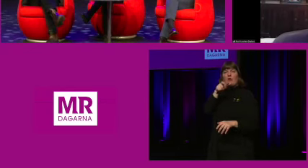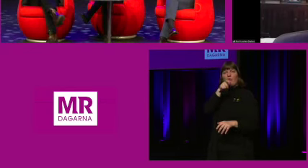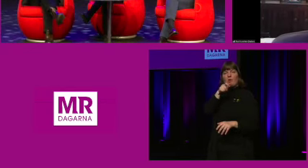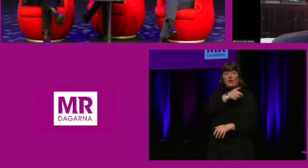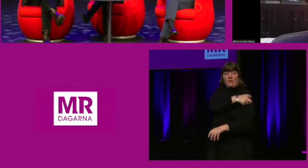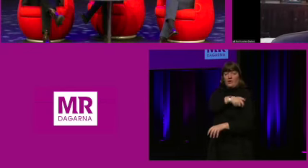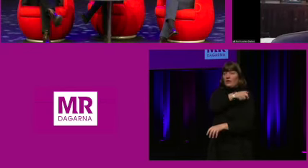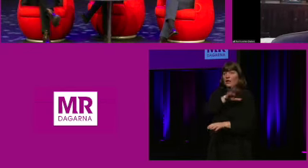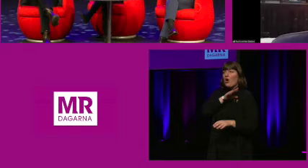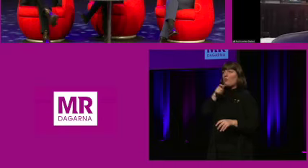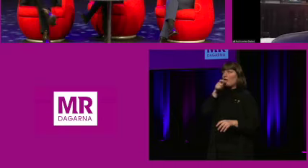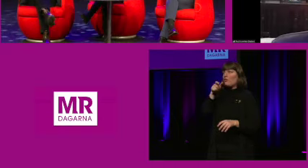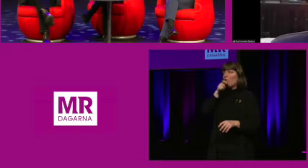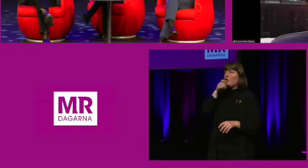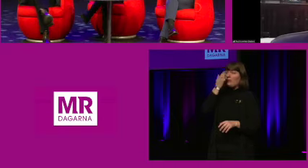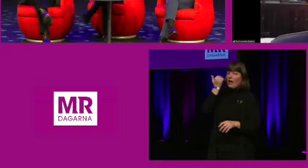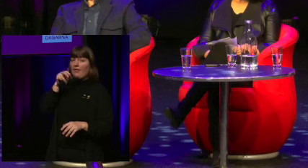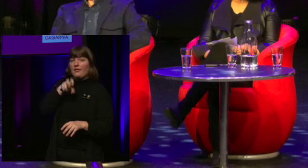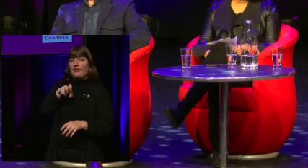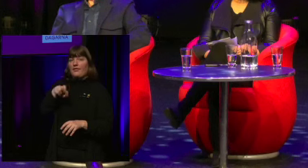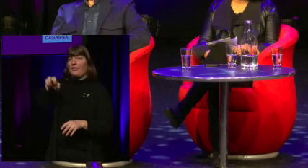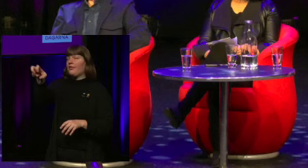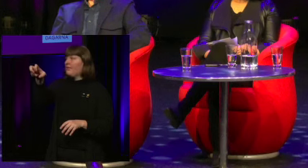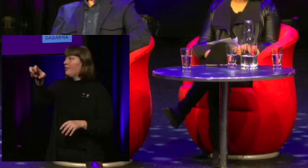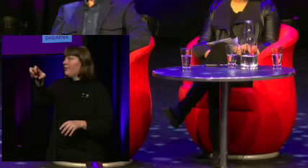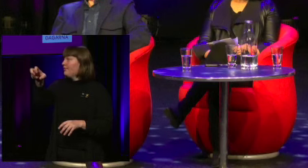volunteer with a mic who can do a bit of running?